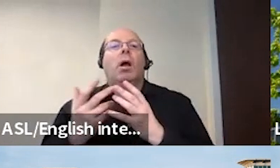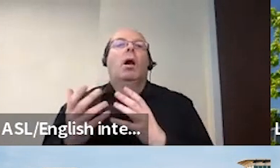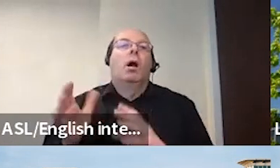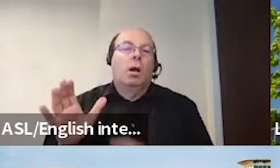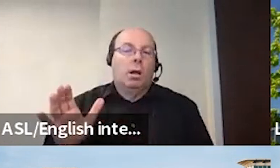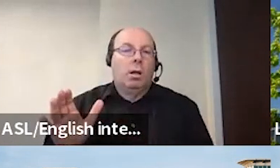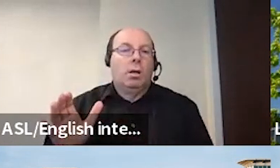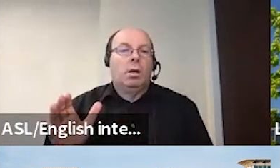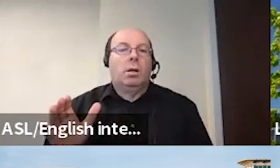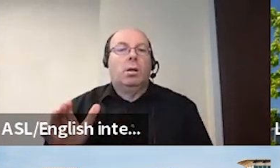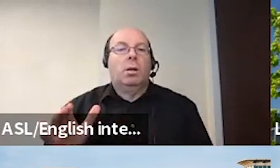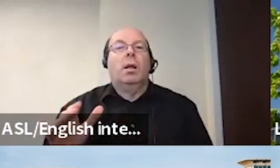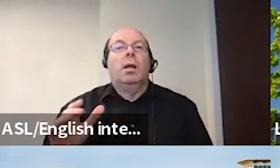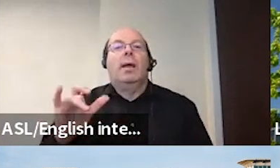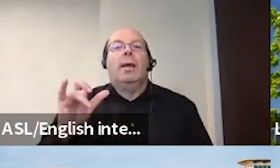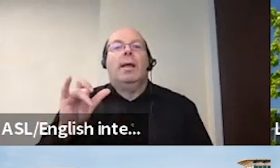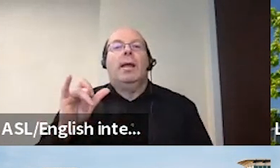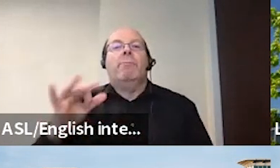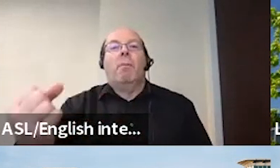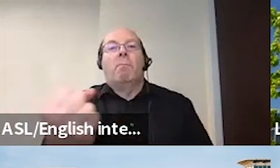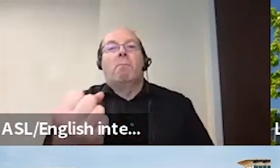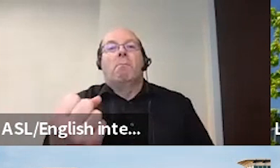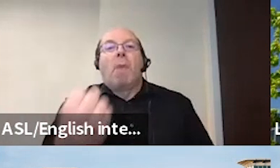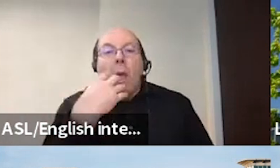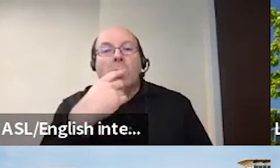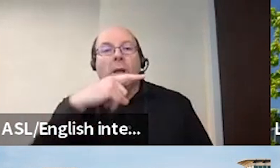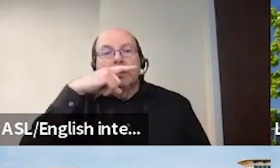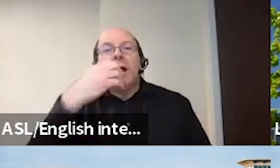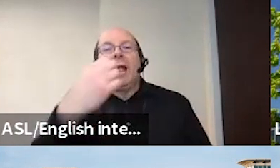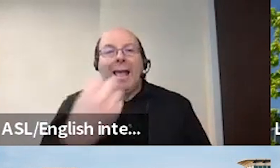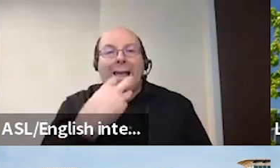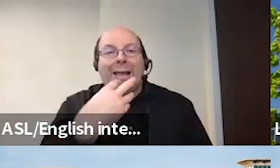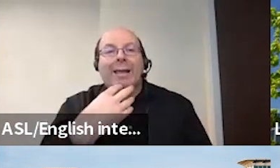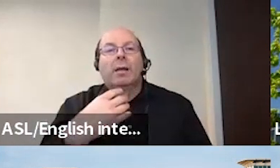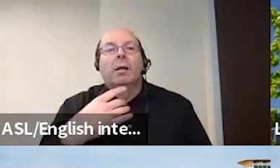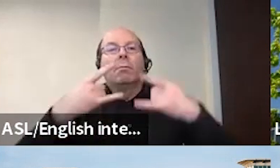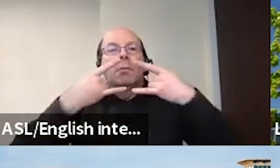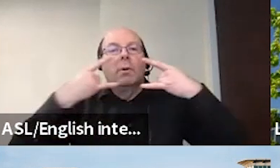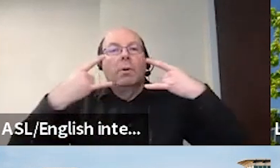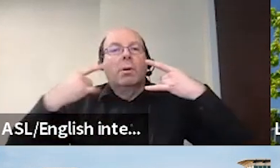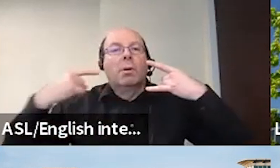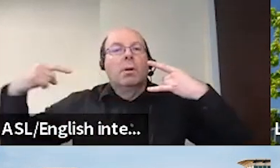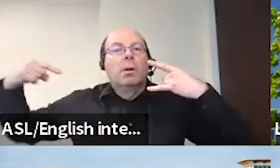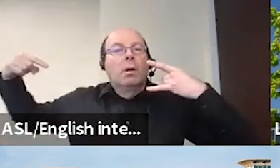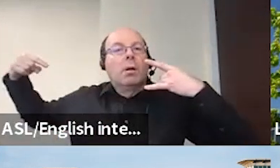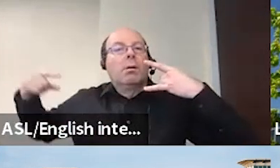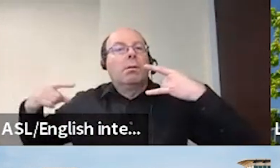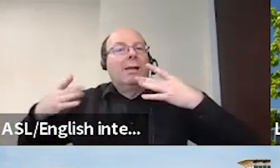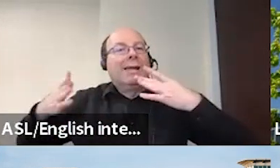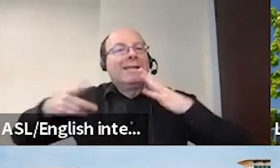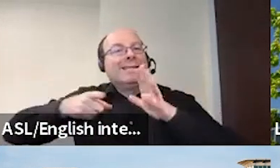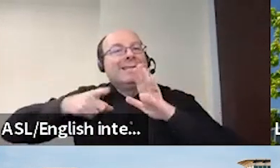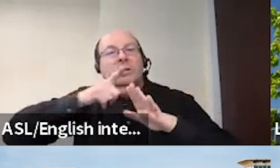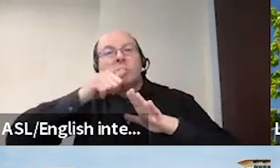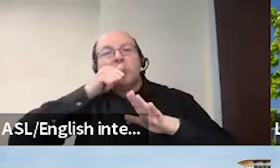are coming at you like this, like large droplets that people might be sneezing at you, but not for the stealthy kinds of things that we're talking about